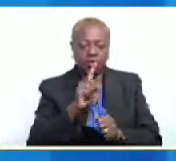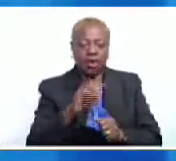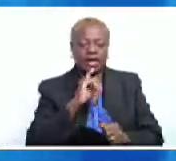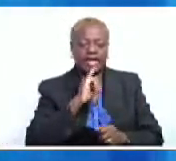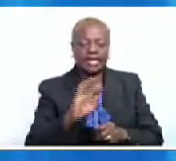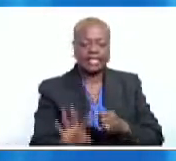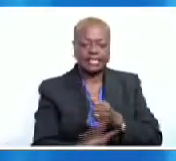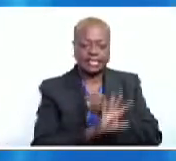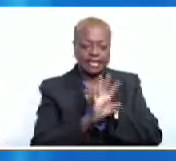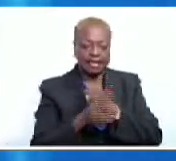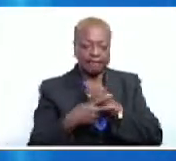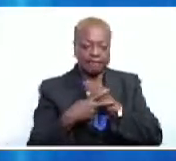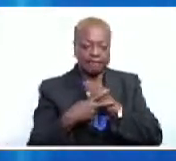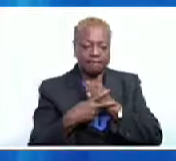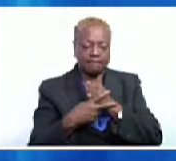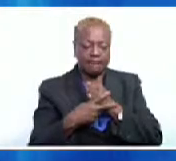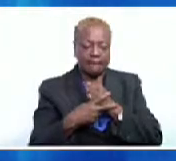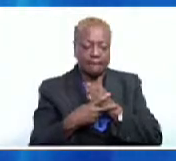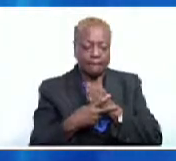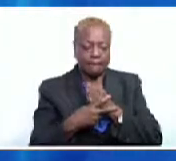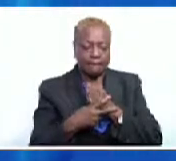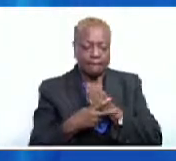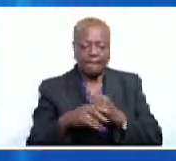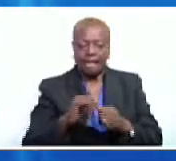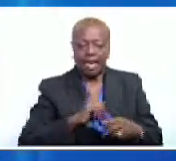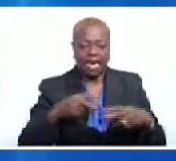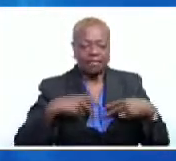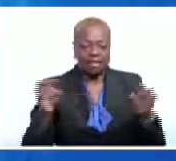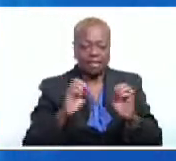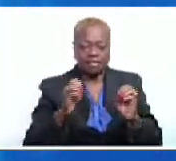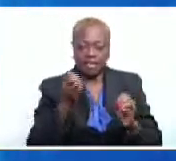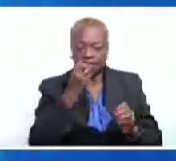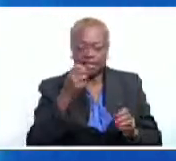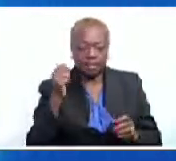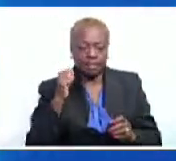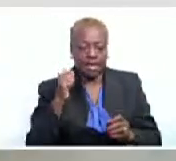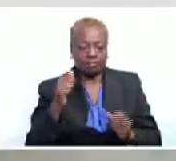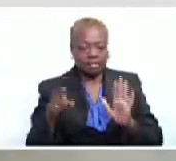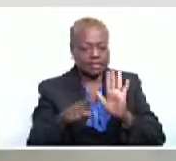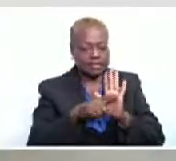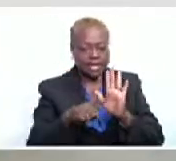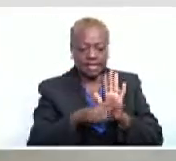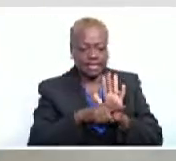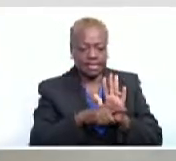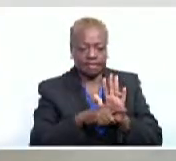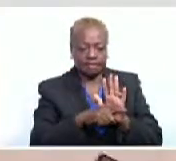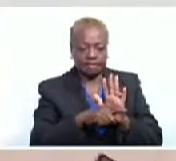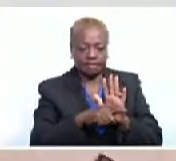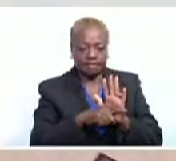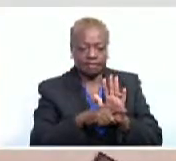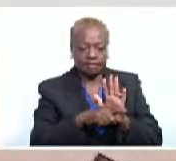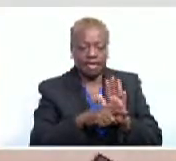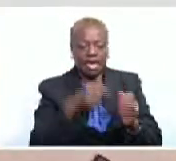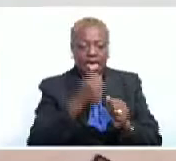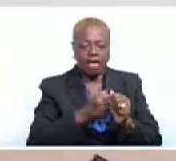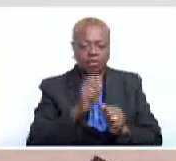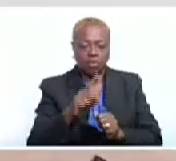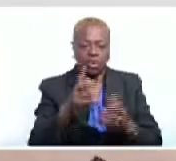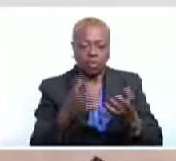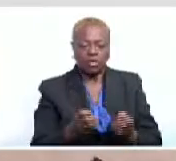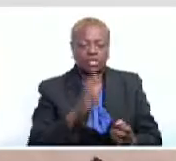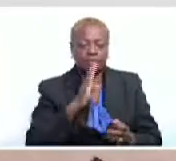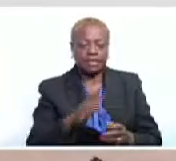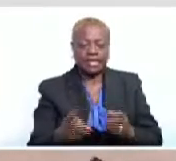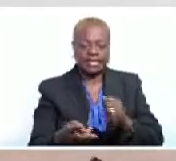had any kind of feedback from my team that's negative about the precautions we have to take. They want to be safe and they want our guests to be